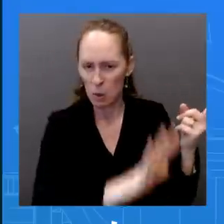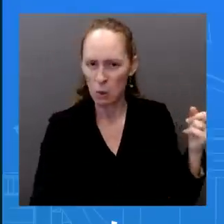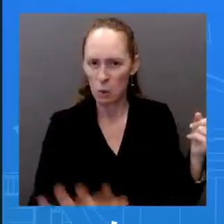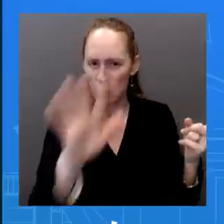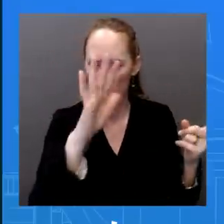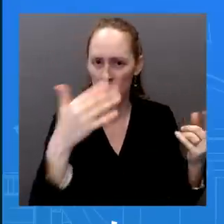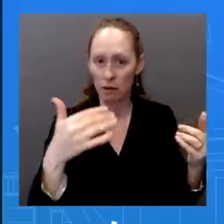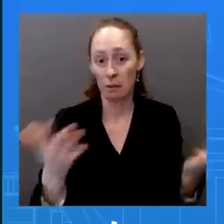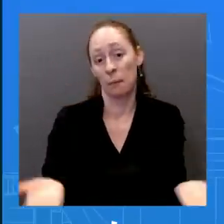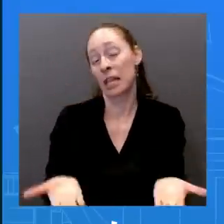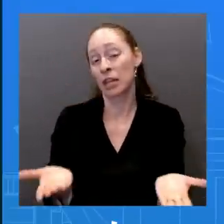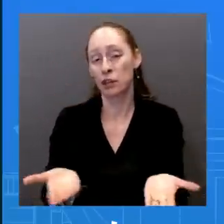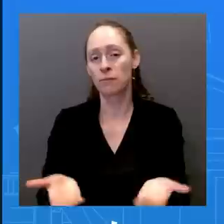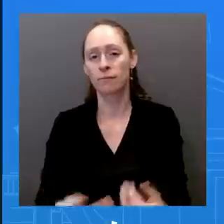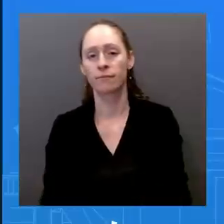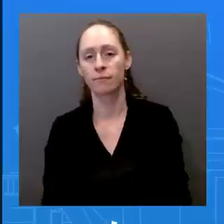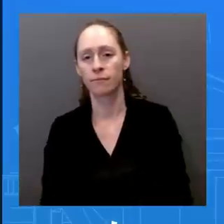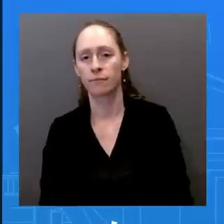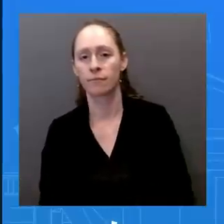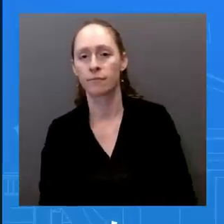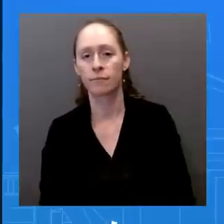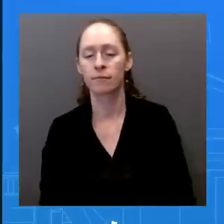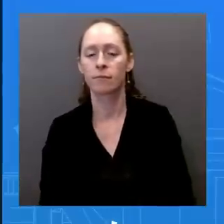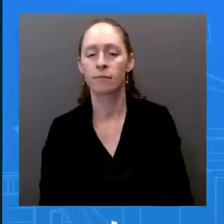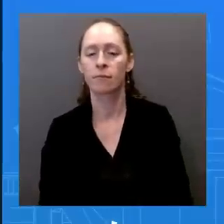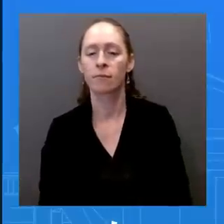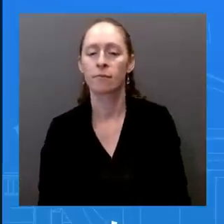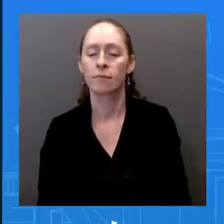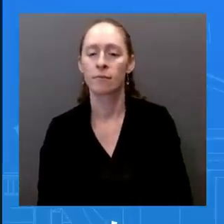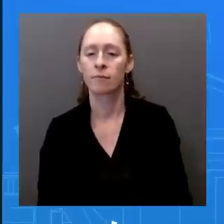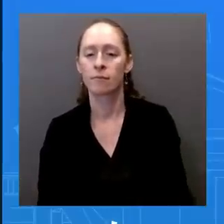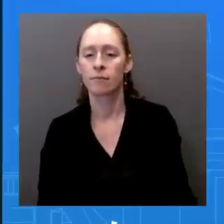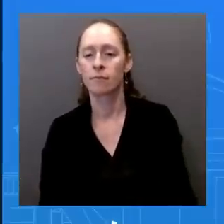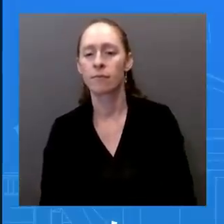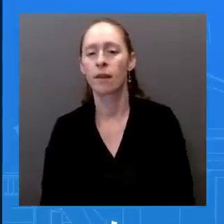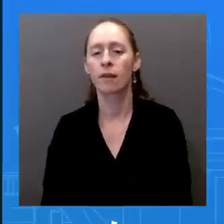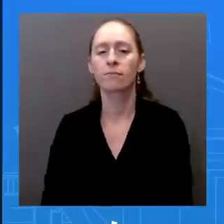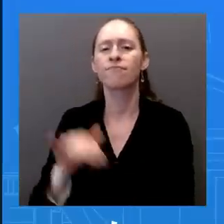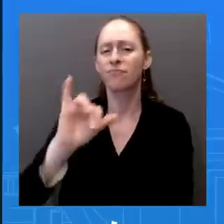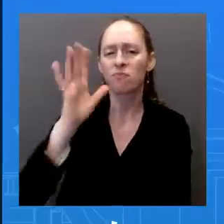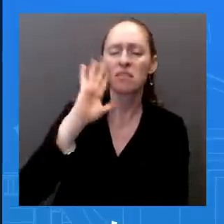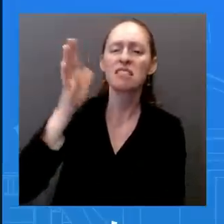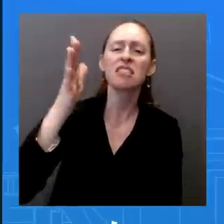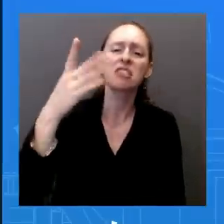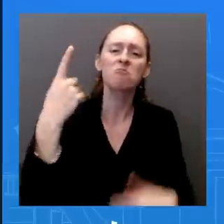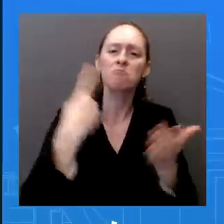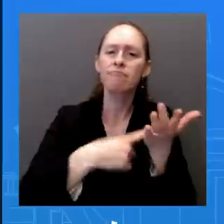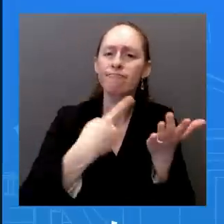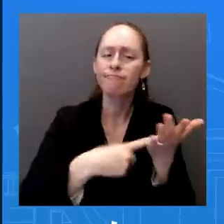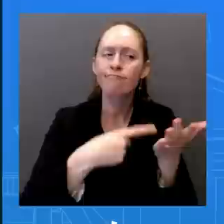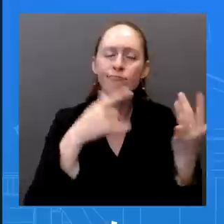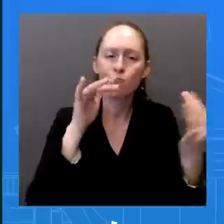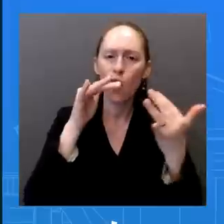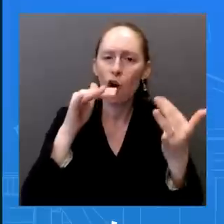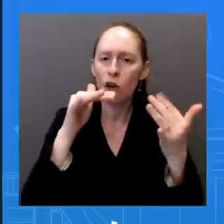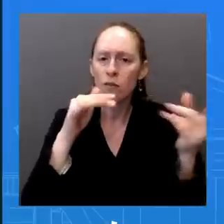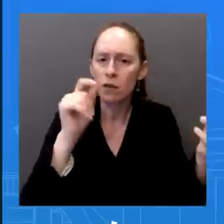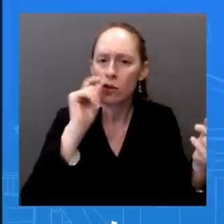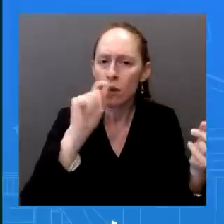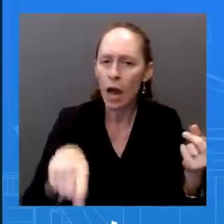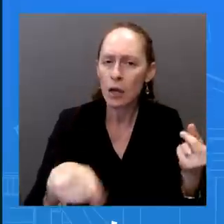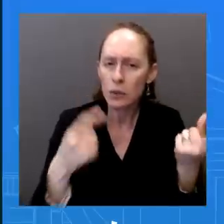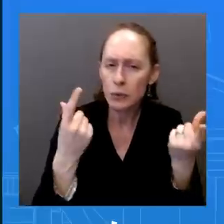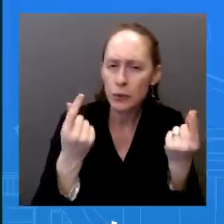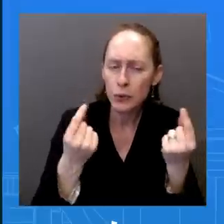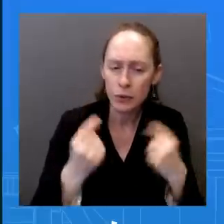the war in Ukraine, where Prime Minister Truss has indicated her robust and unwavering support for Ukraine's sovereignty